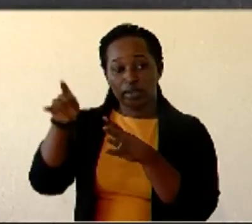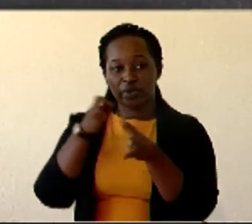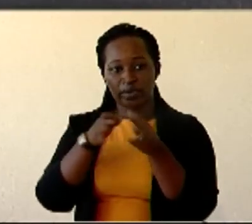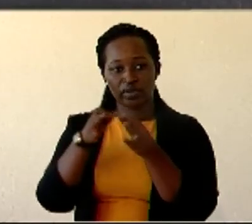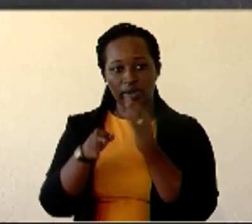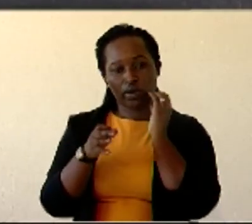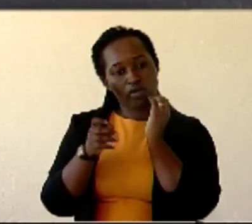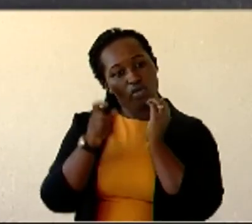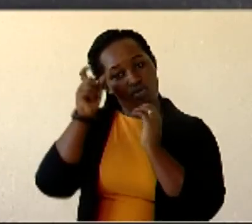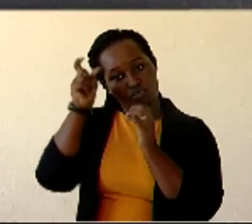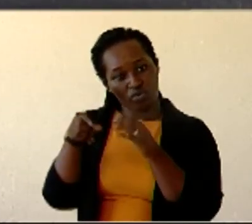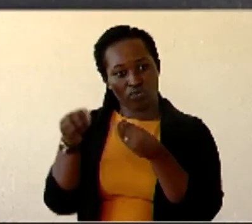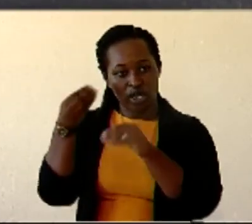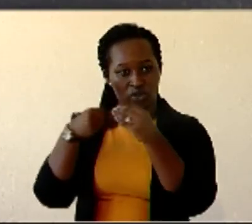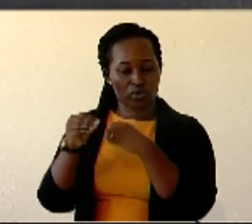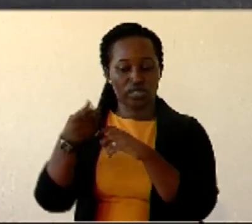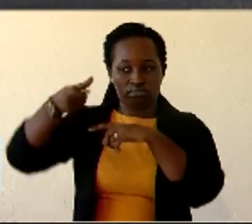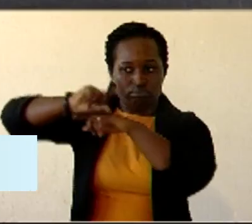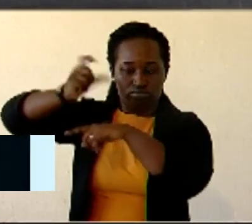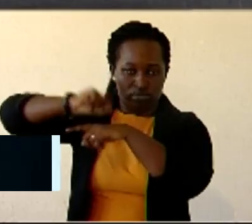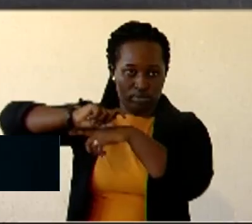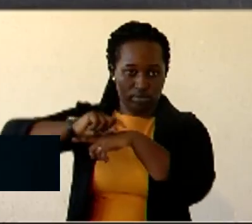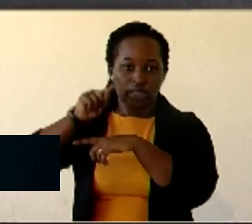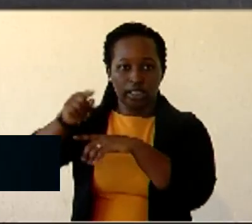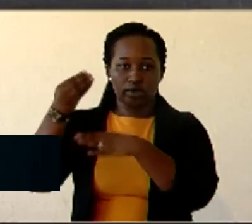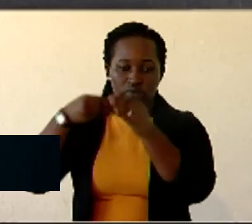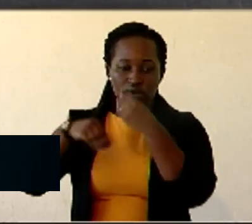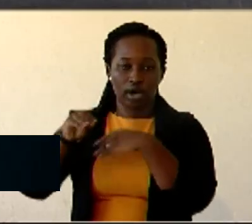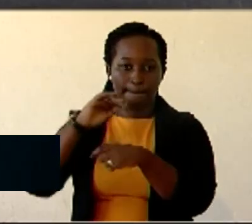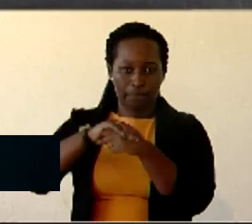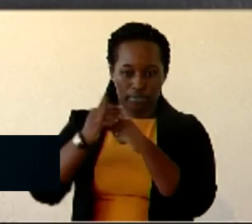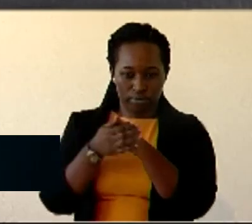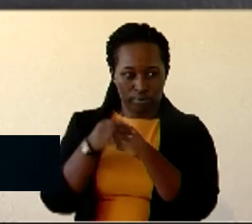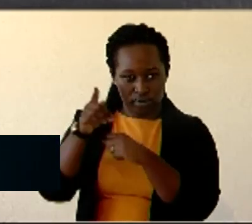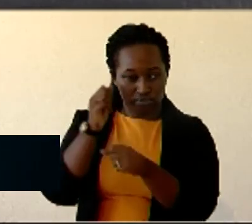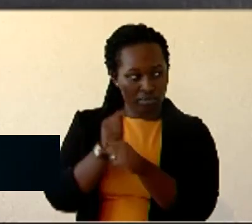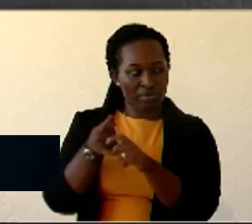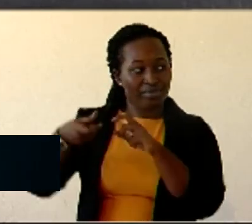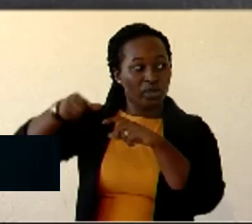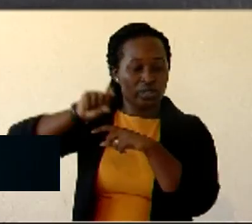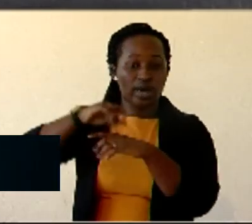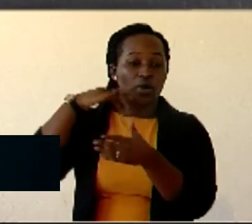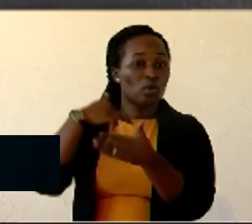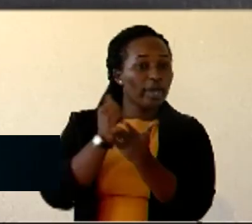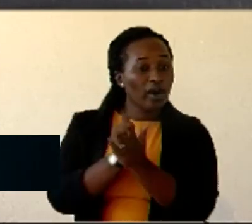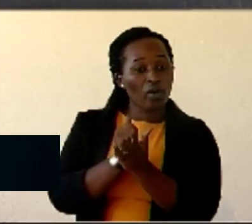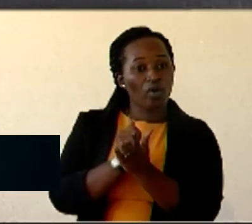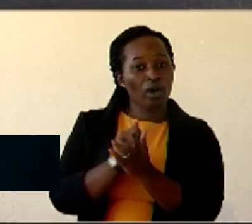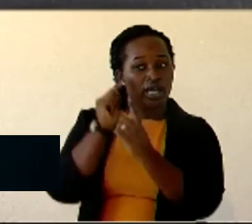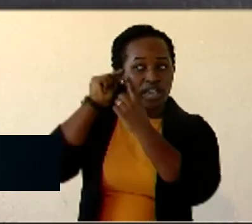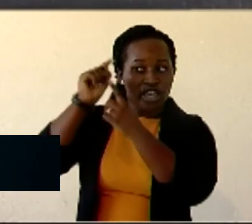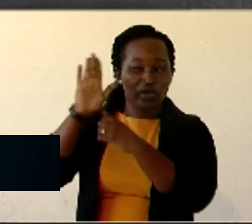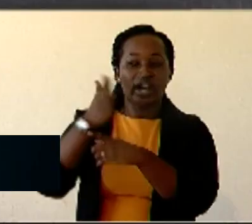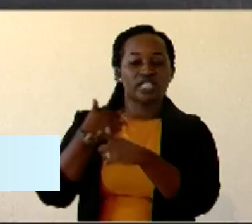the supply of goods will have to increase. It supplies, it produces and supplies a lot. Because its